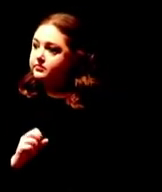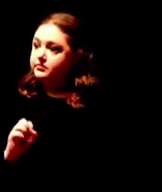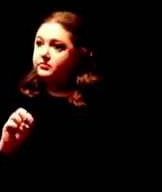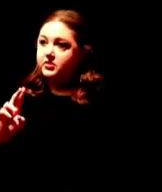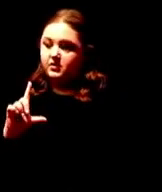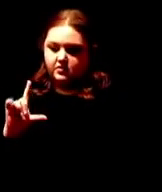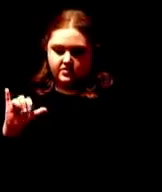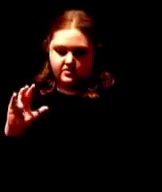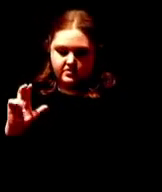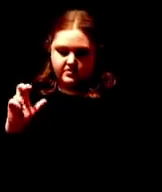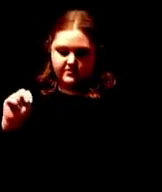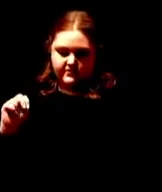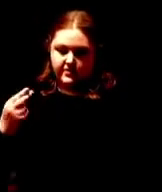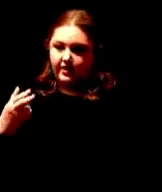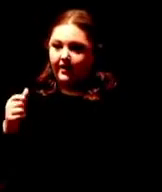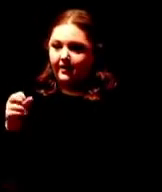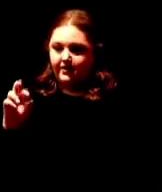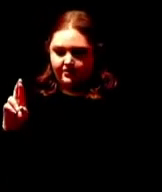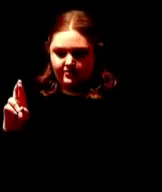Sullivan Hager.